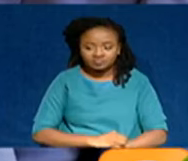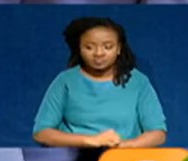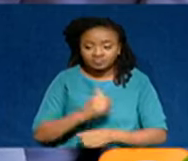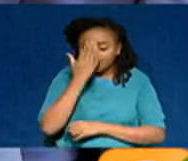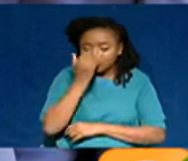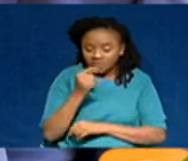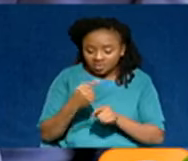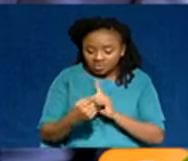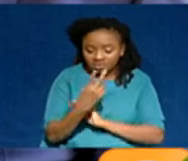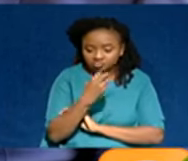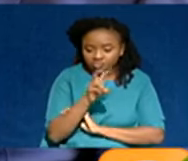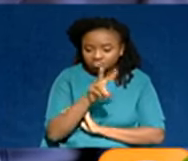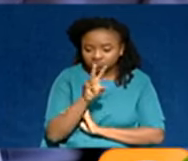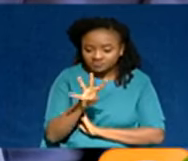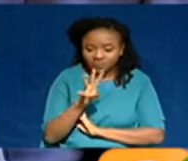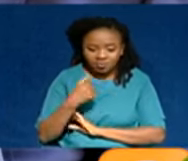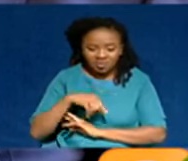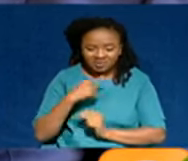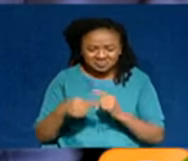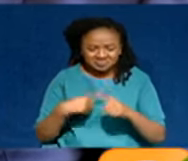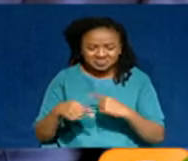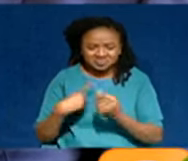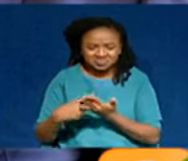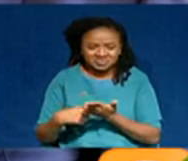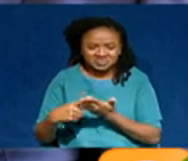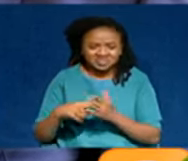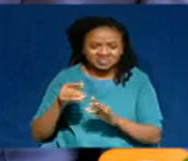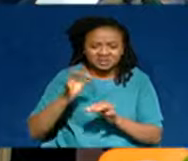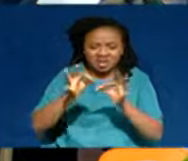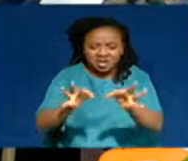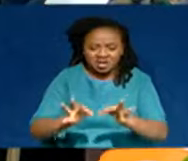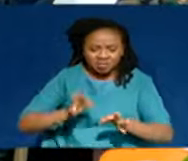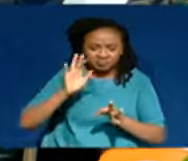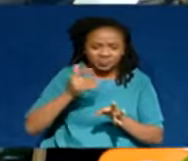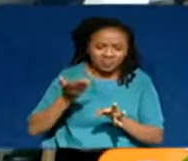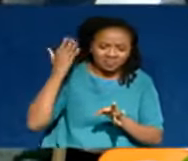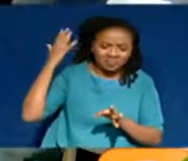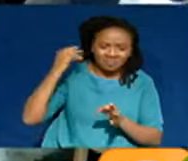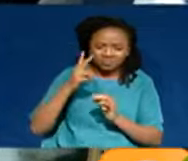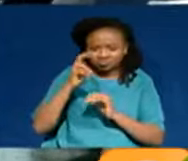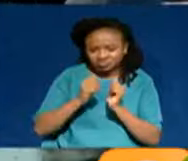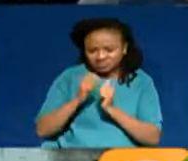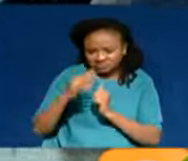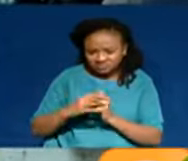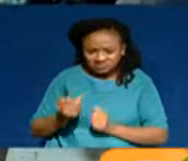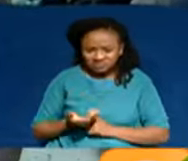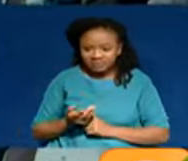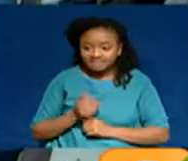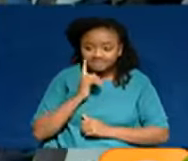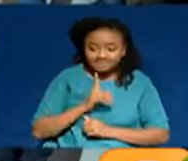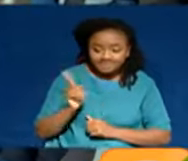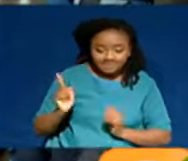in 2024 we are still talking about 2019 accounts. During the three-day conference convened